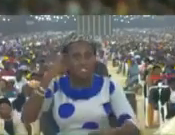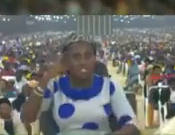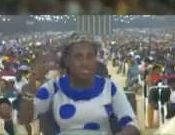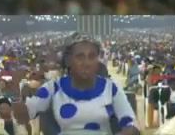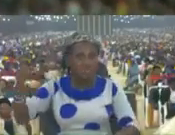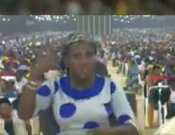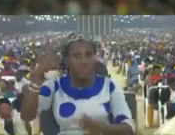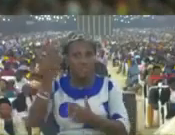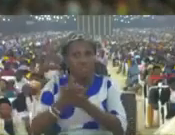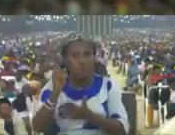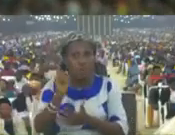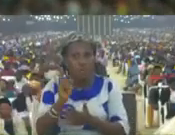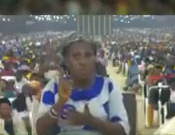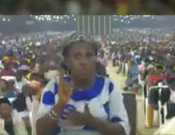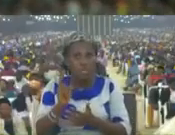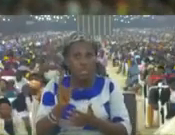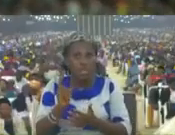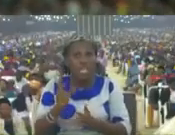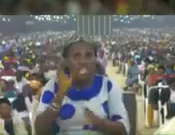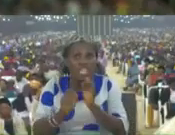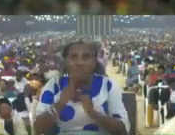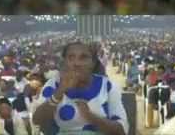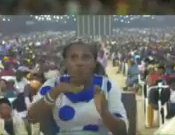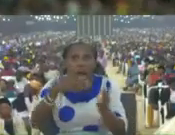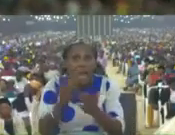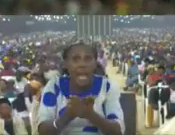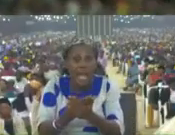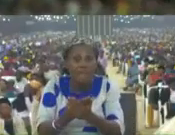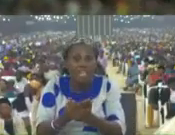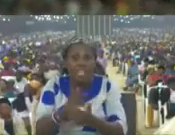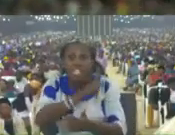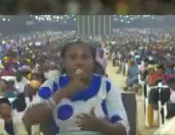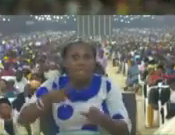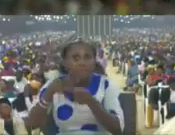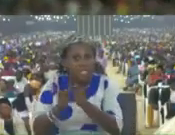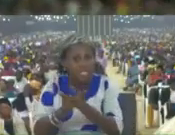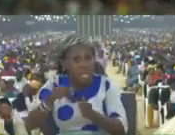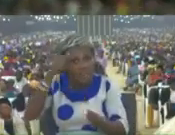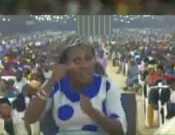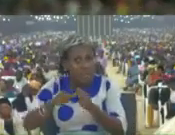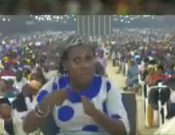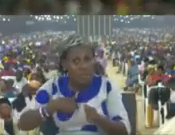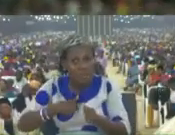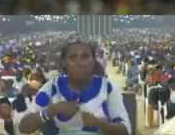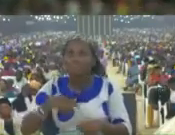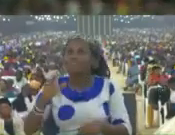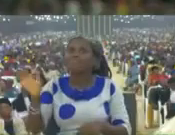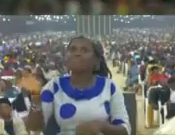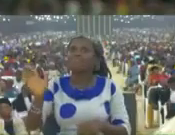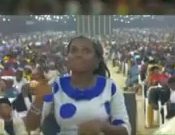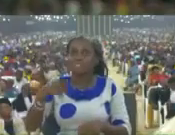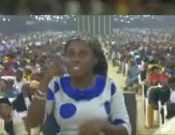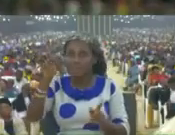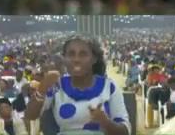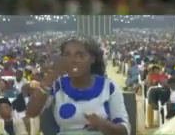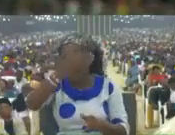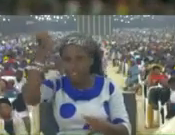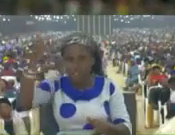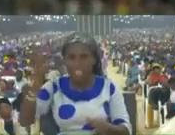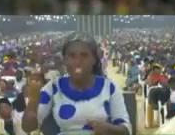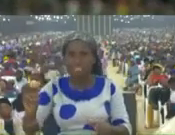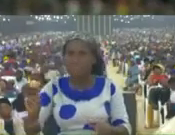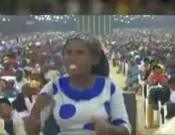told, when you get to the palace, remember me. The fellow got there and forgot him. It was a